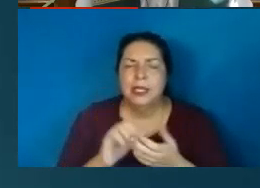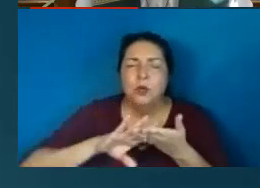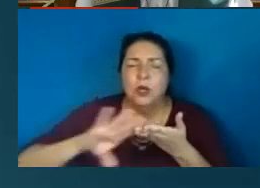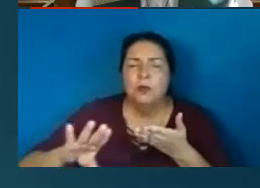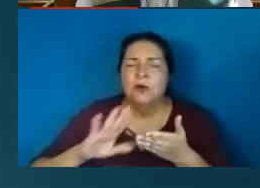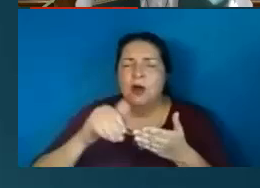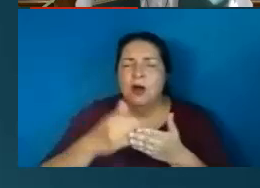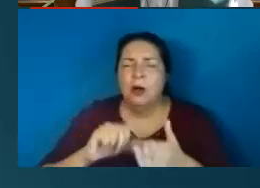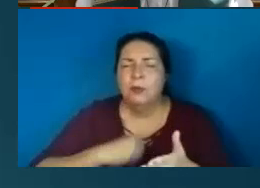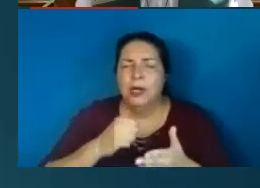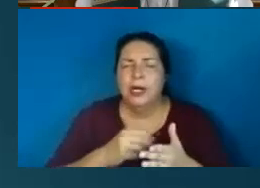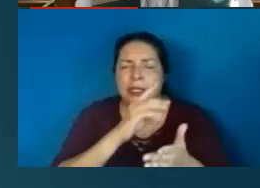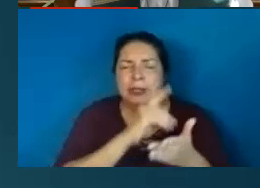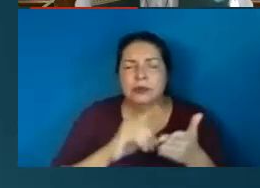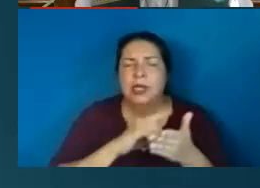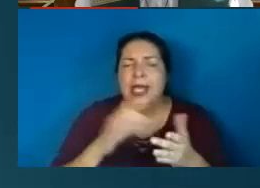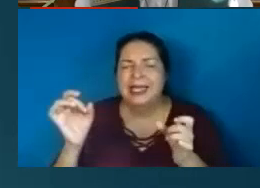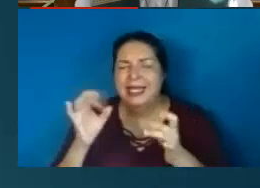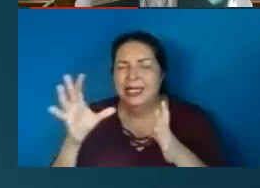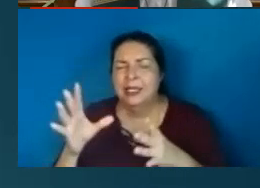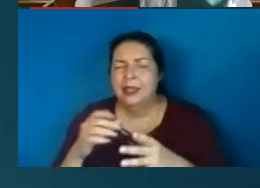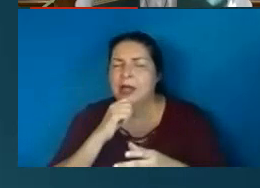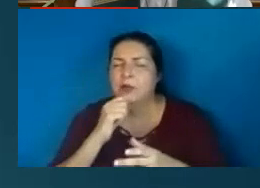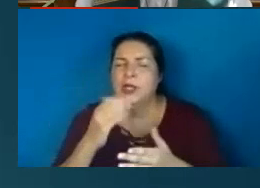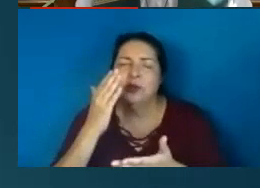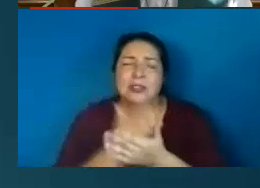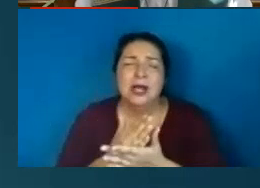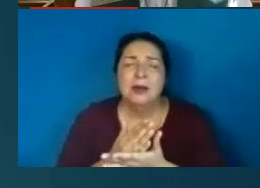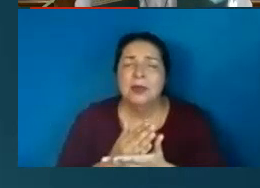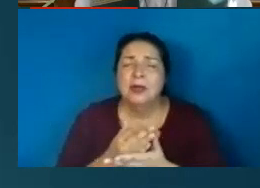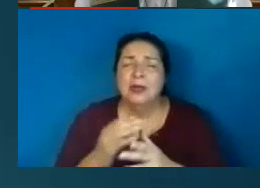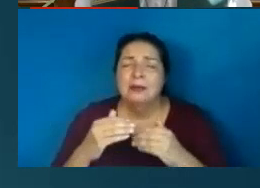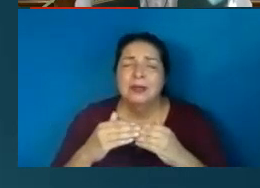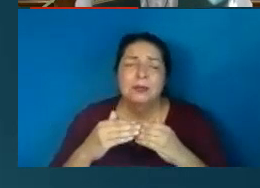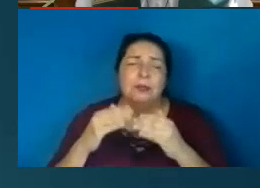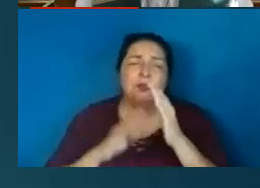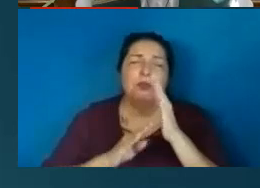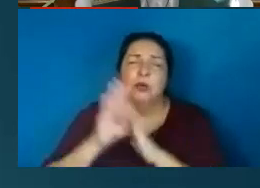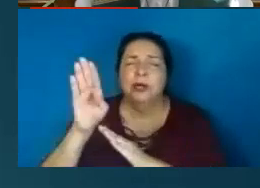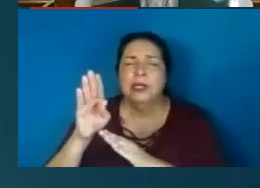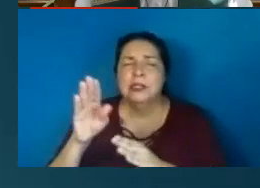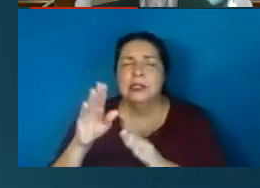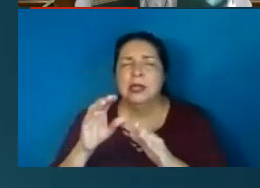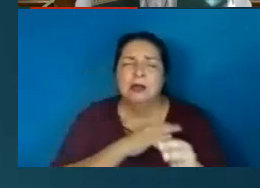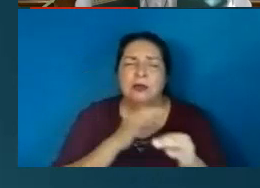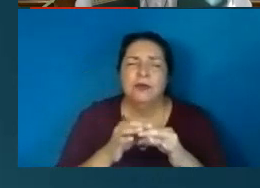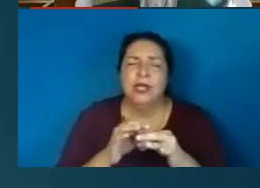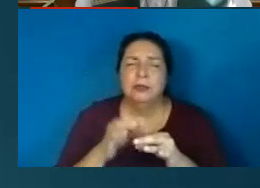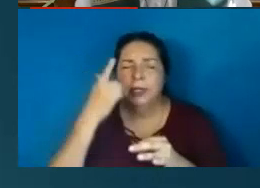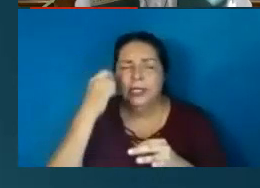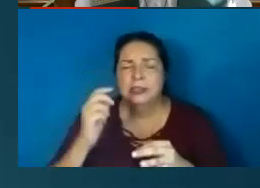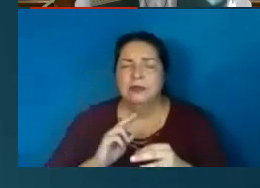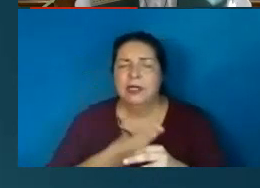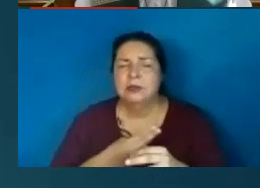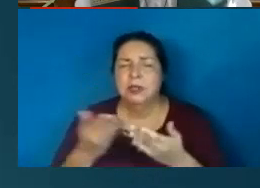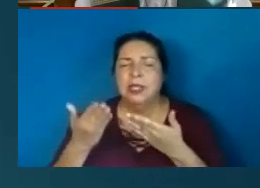prejudice, and hate, that we may not hinder the cause of the gospel by our shame, but give welcome to all peoples in the name of